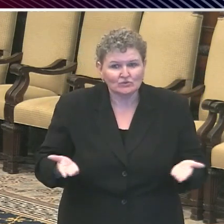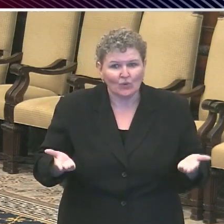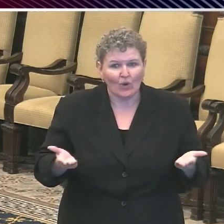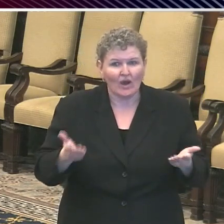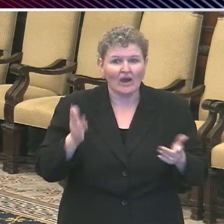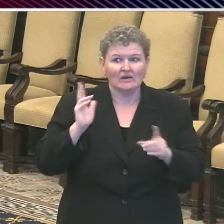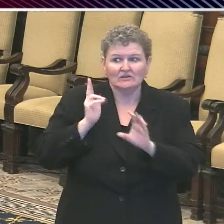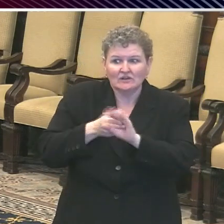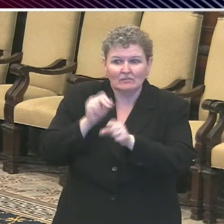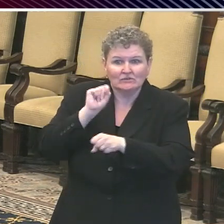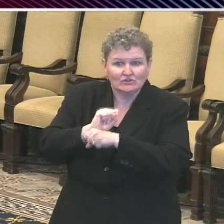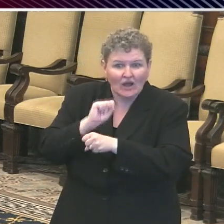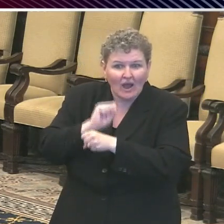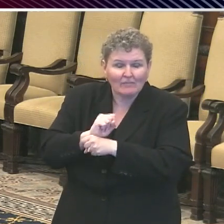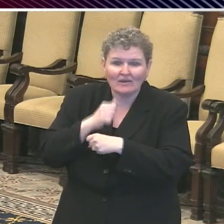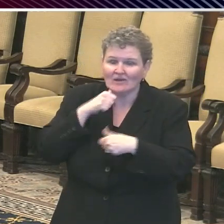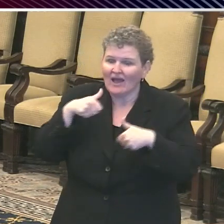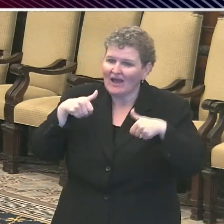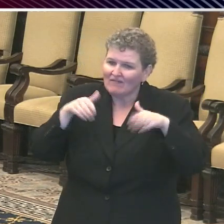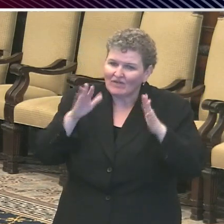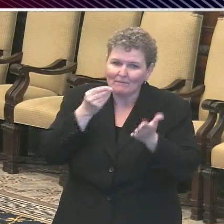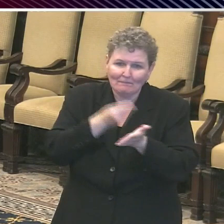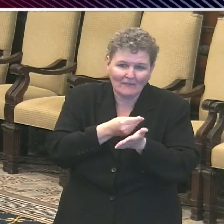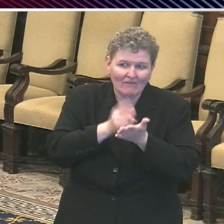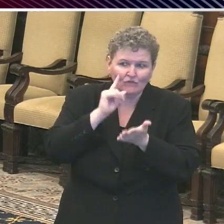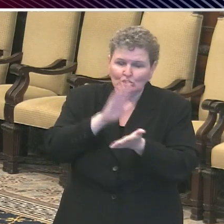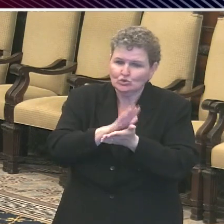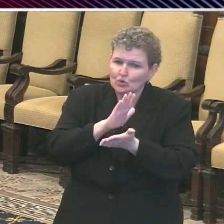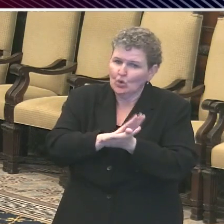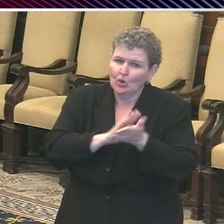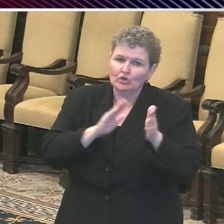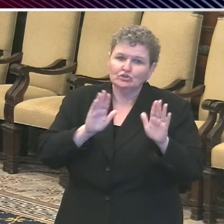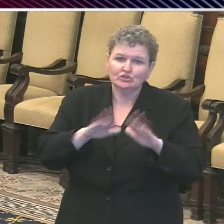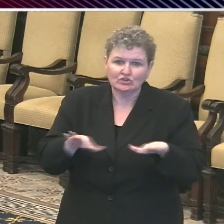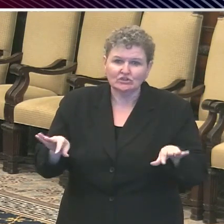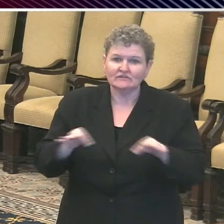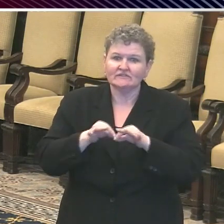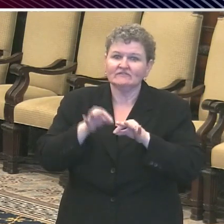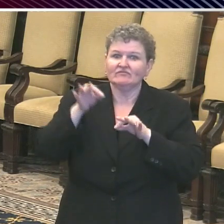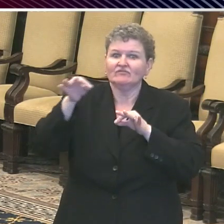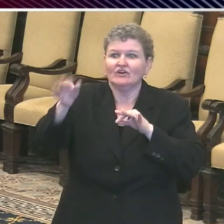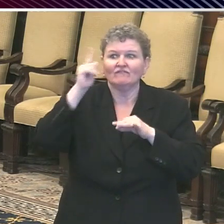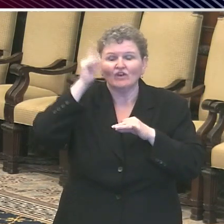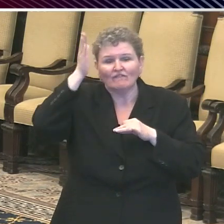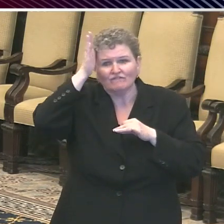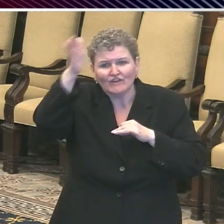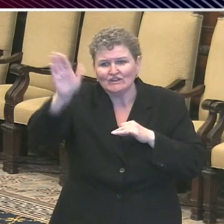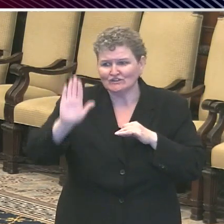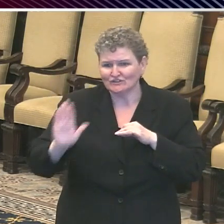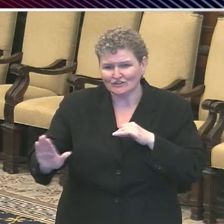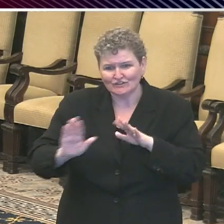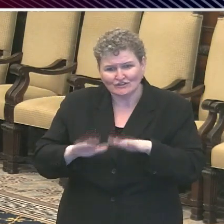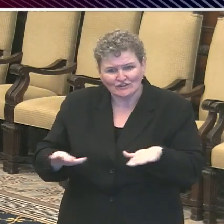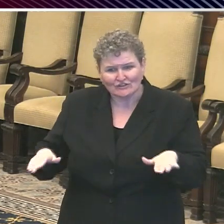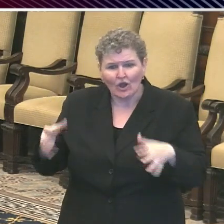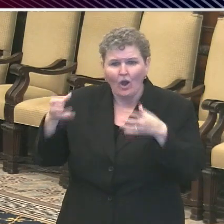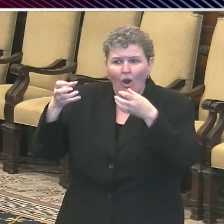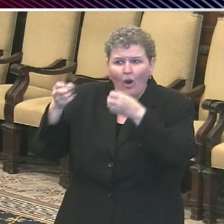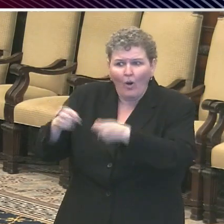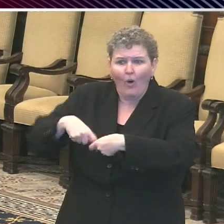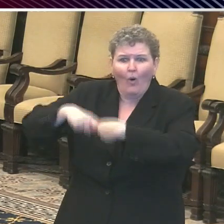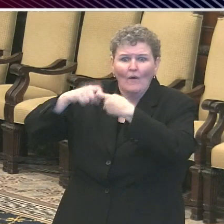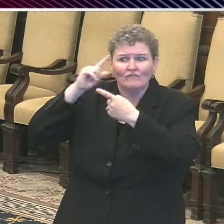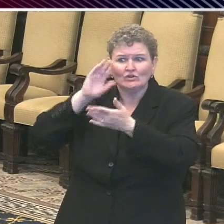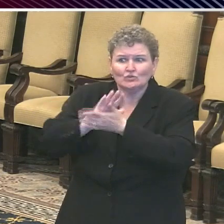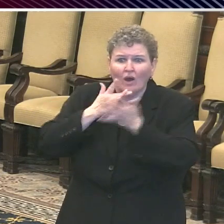the needle on our poverty rate. And to put off our kids' future because it's inconvenient today or because it's not politically popular, I think